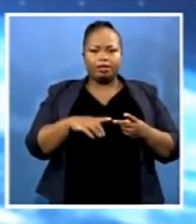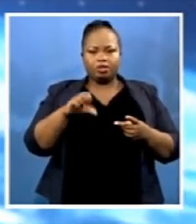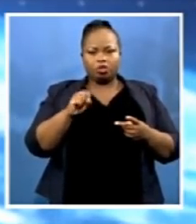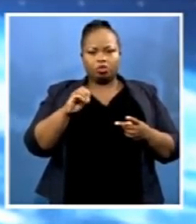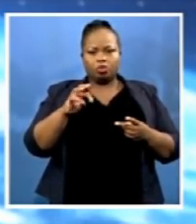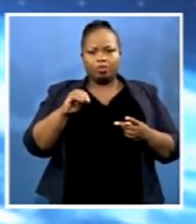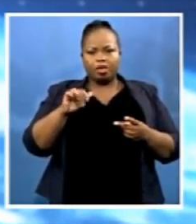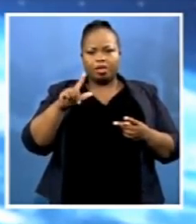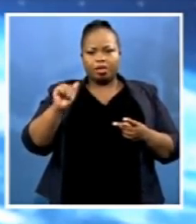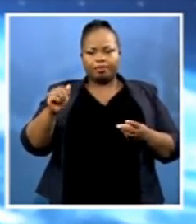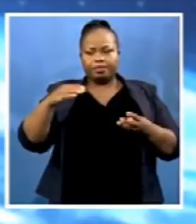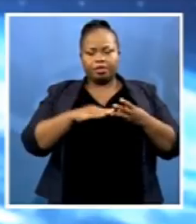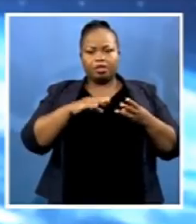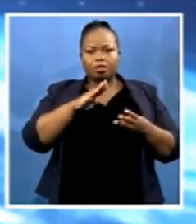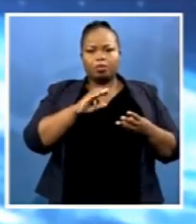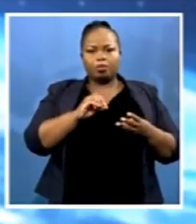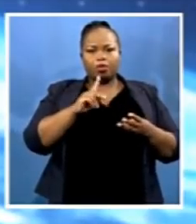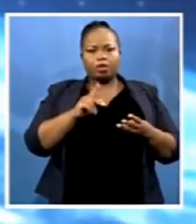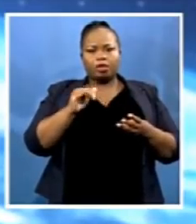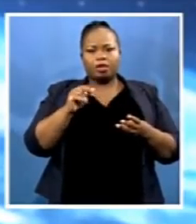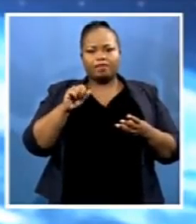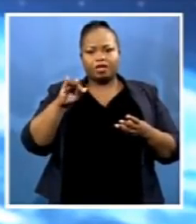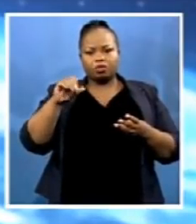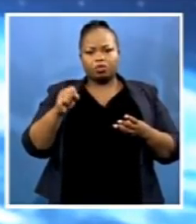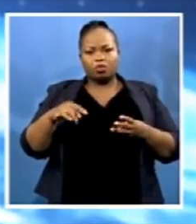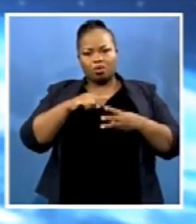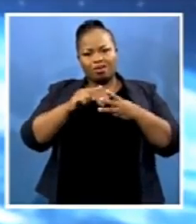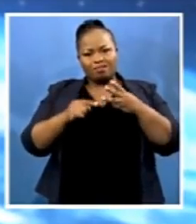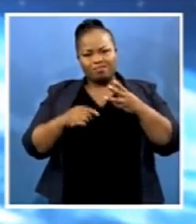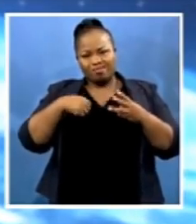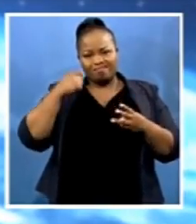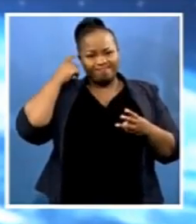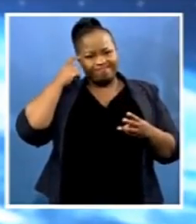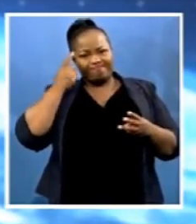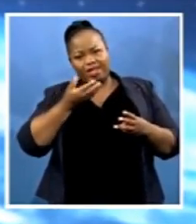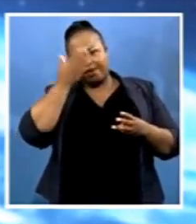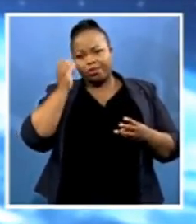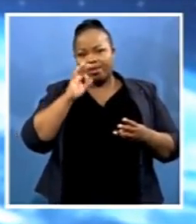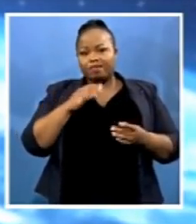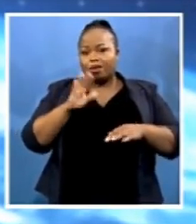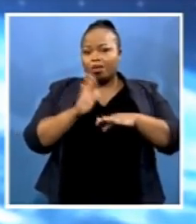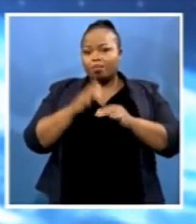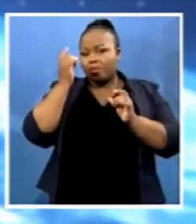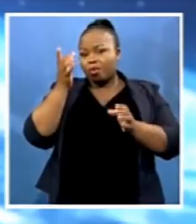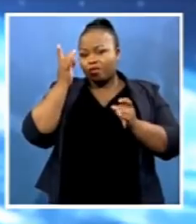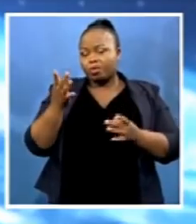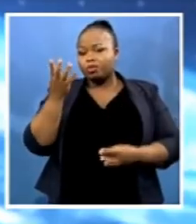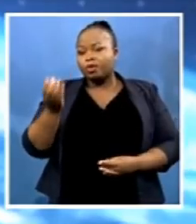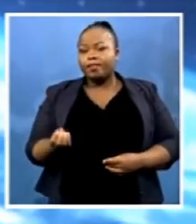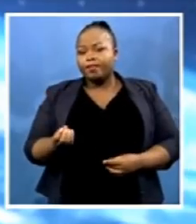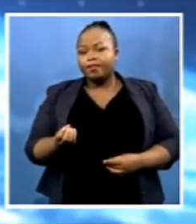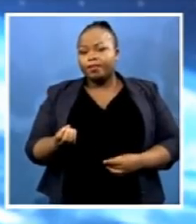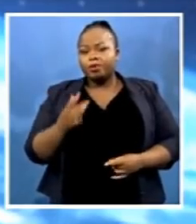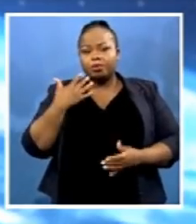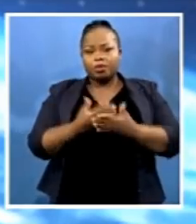wondered, Dr. Moeti, if there's any information that you and perhaps Dr. Yao can add on the situation